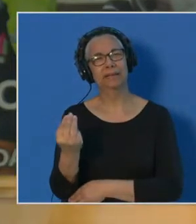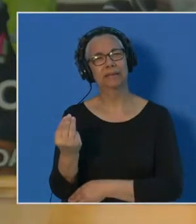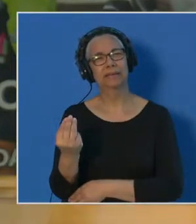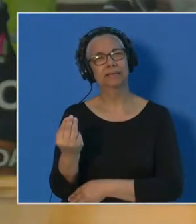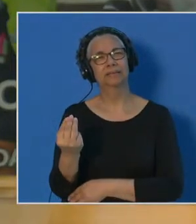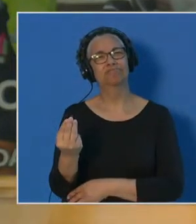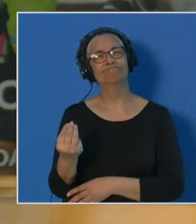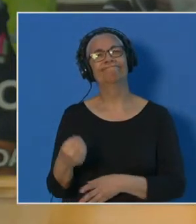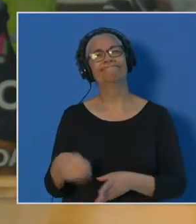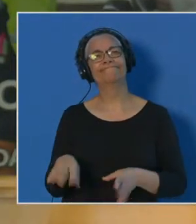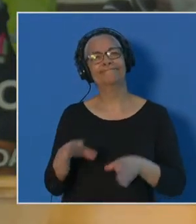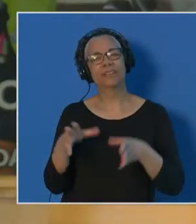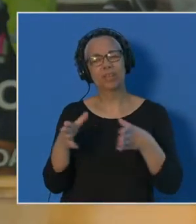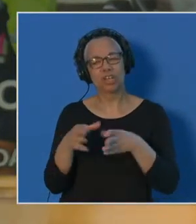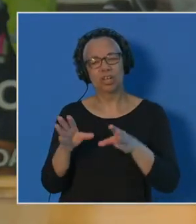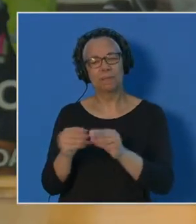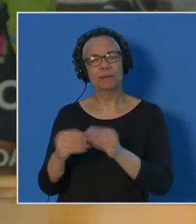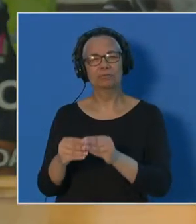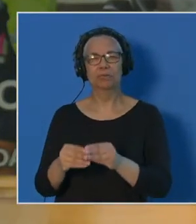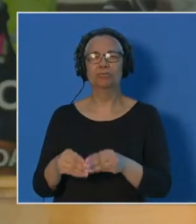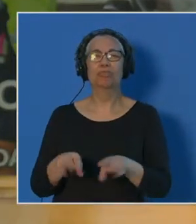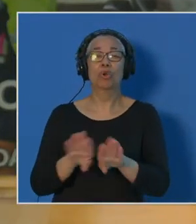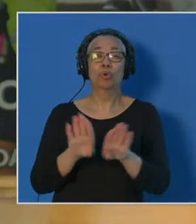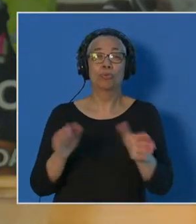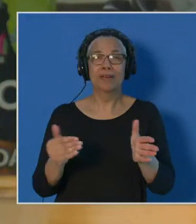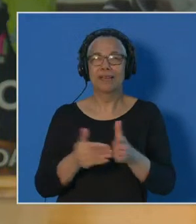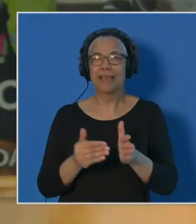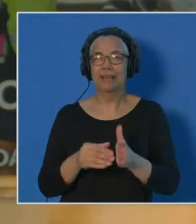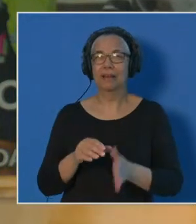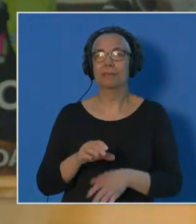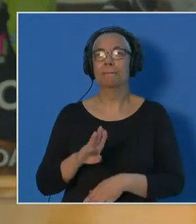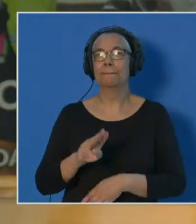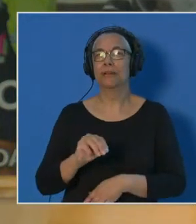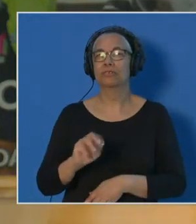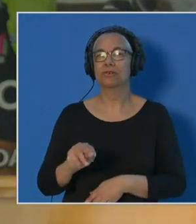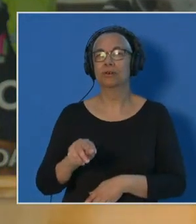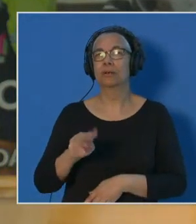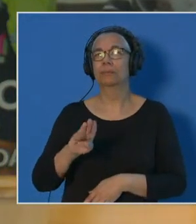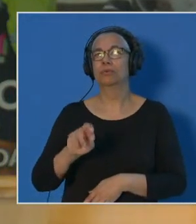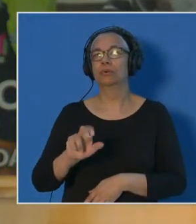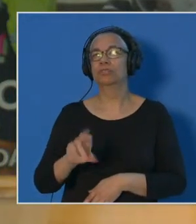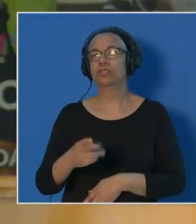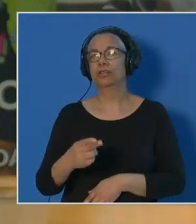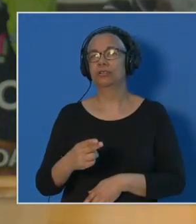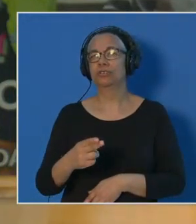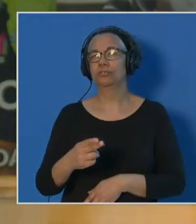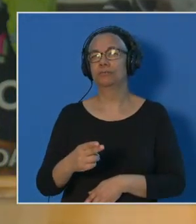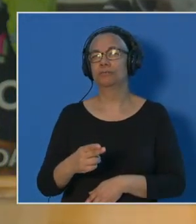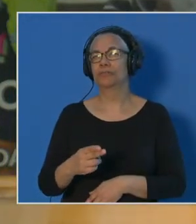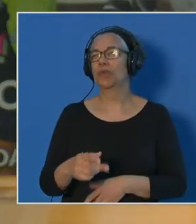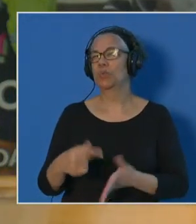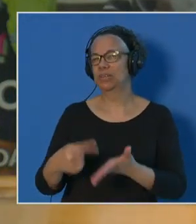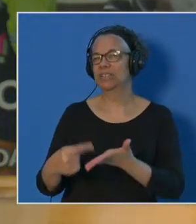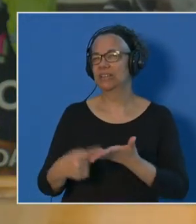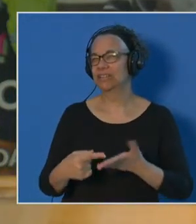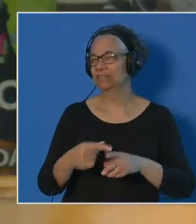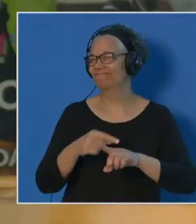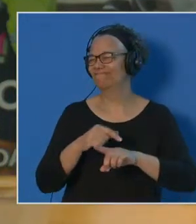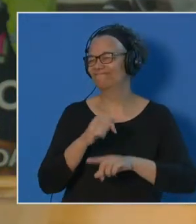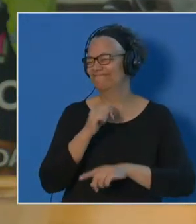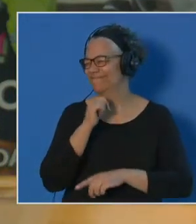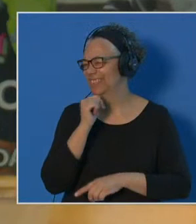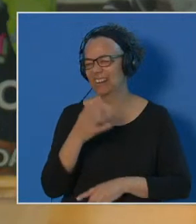Reopening that's chaired by Colonel Minister Birch. And at this point, we are still discussing that, but there doesn't seem to be an appetite,